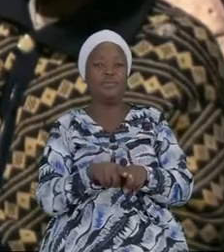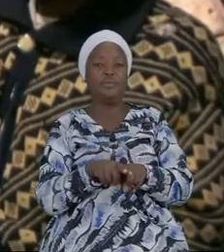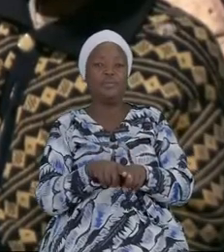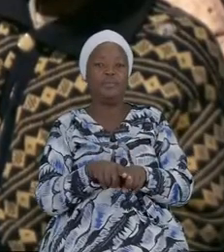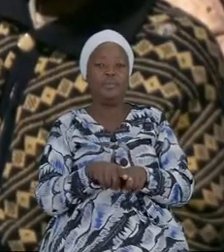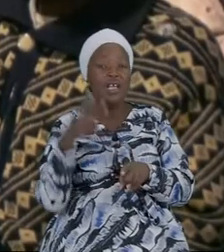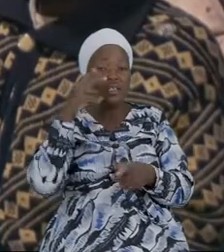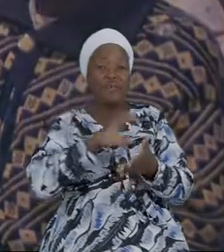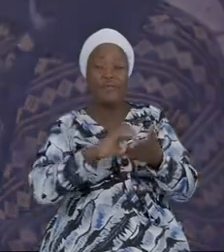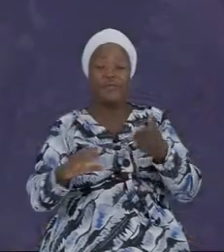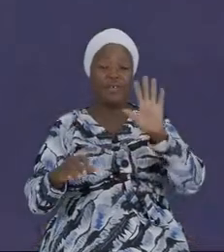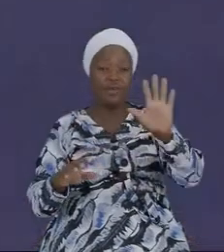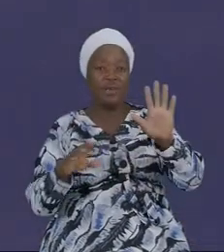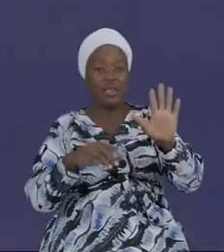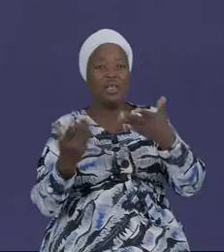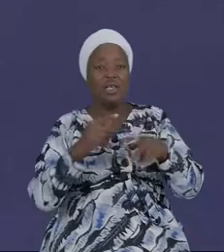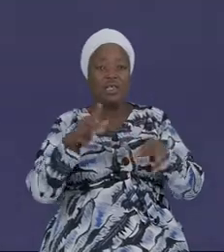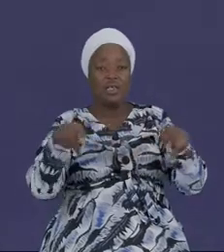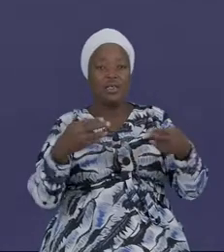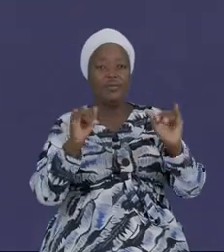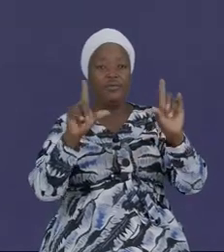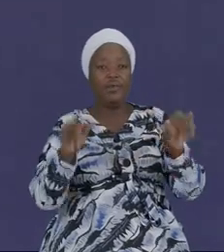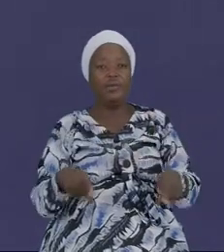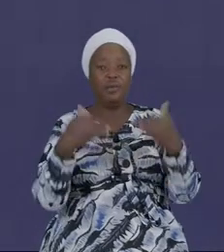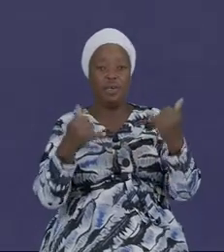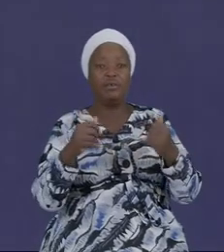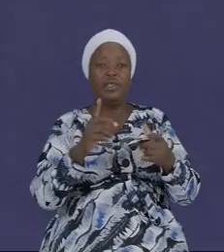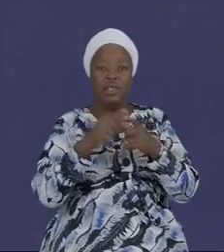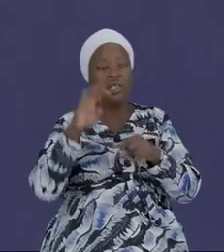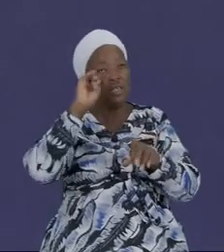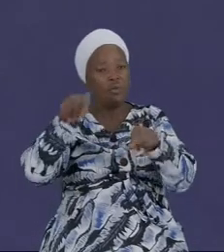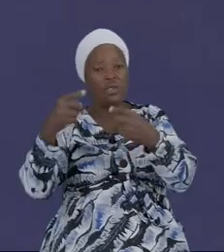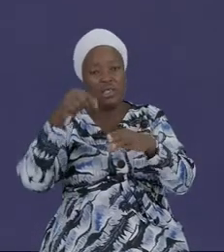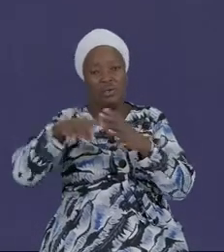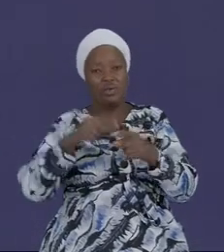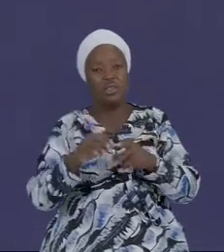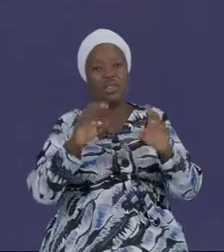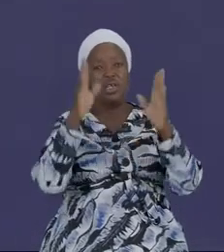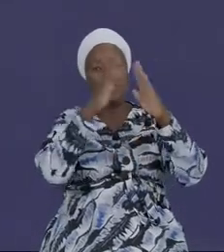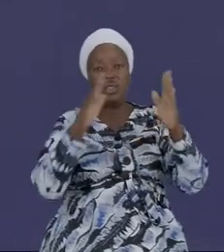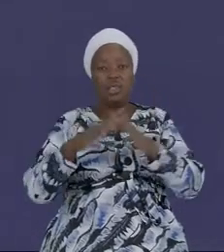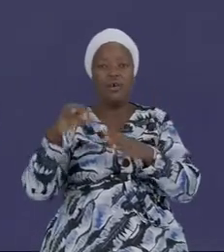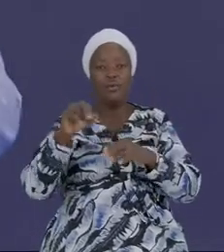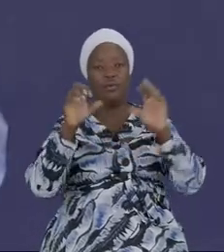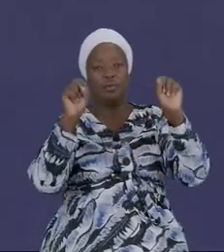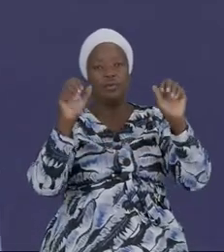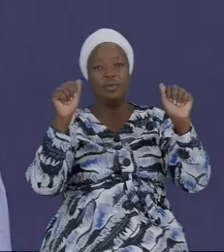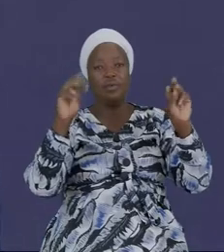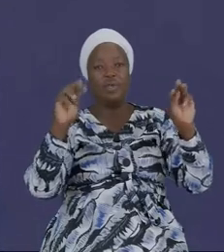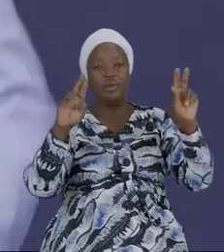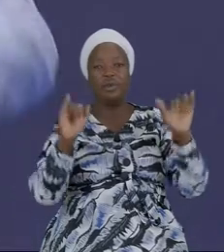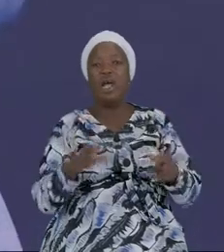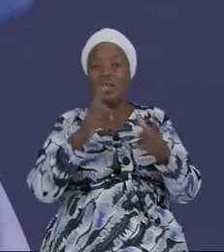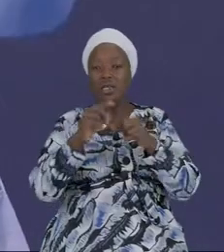verse 5. Here is Philip now. Then Philip went down to the city of Samaria and preach Christ